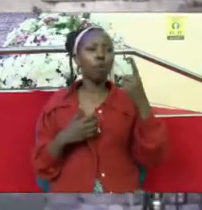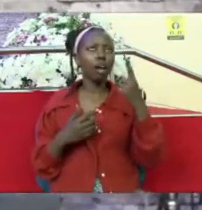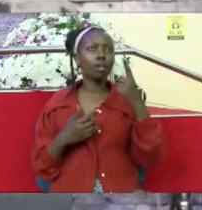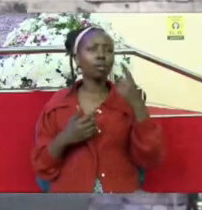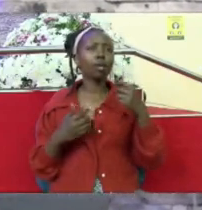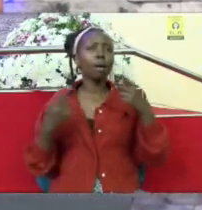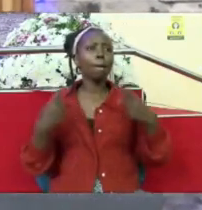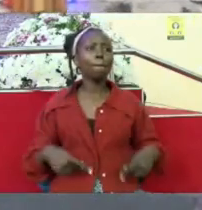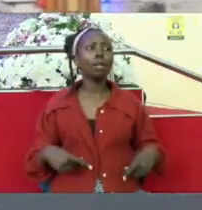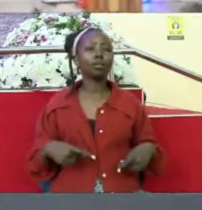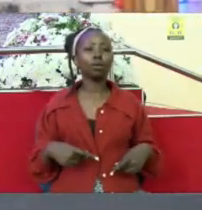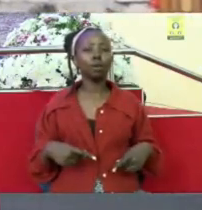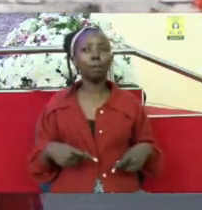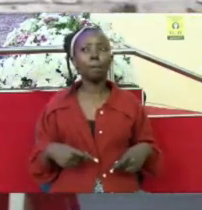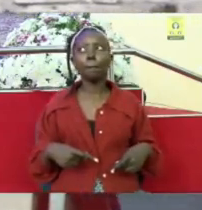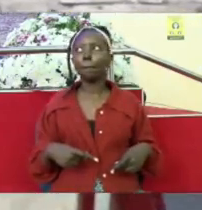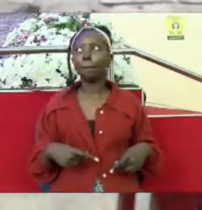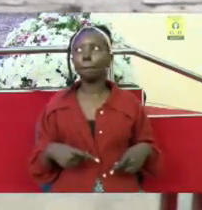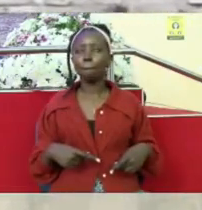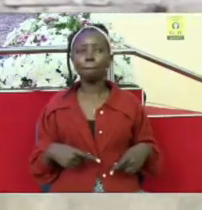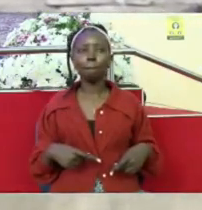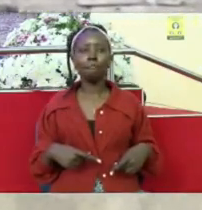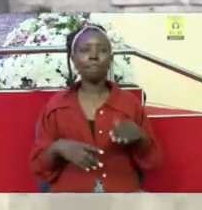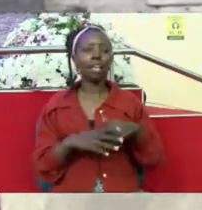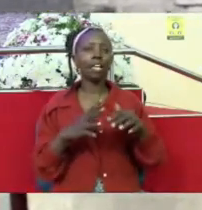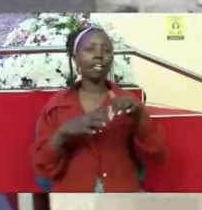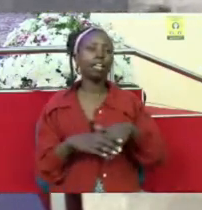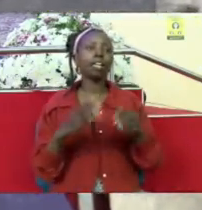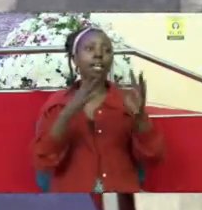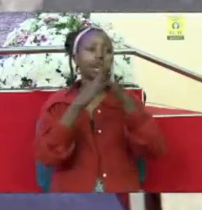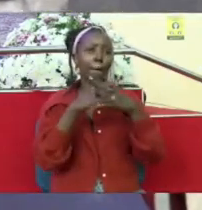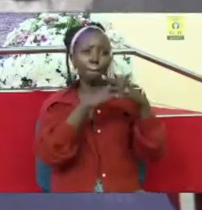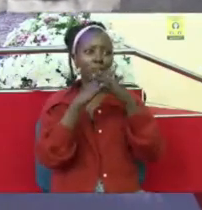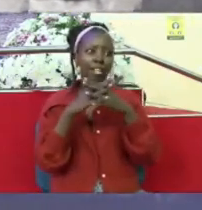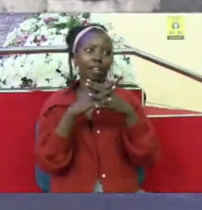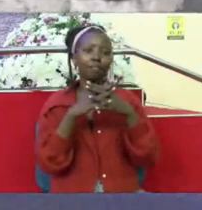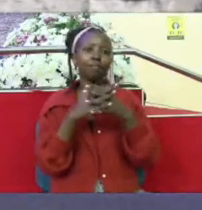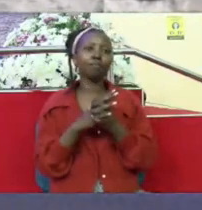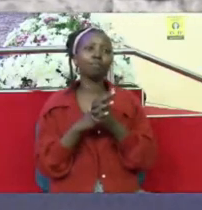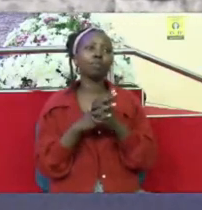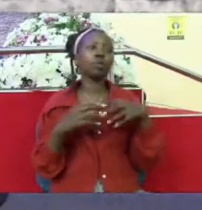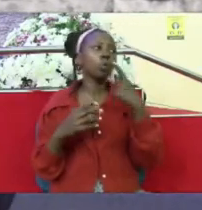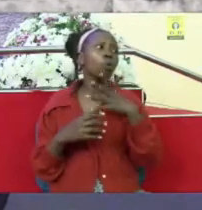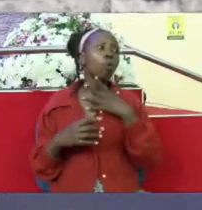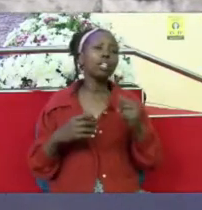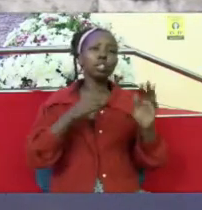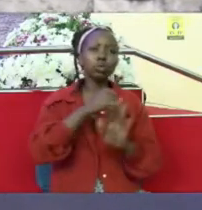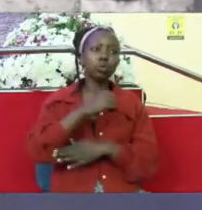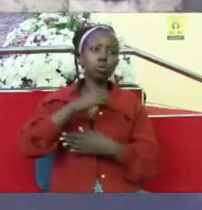mmoja, recorded in England, ambaye alikuwa pale Uingereza, who wanted to sing in the orchestra. Is